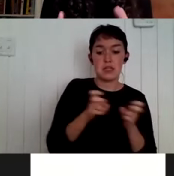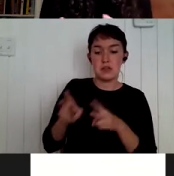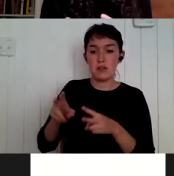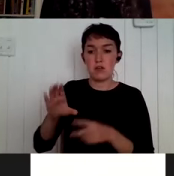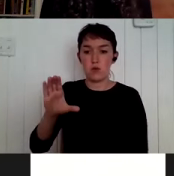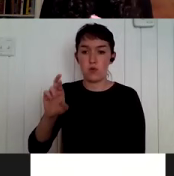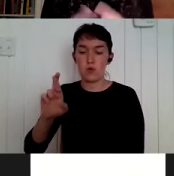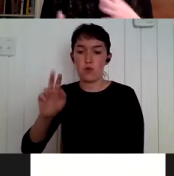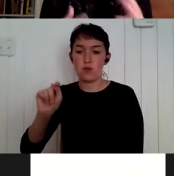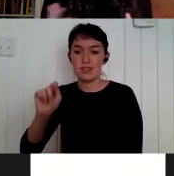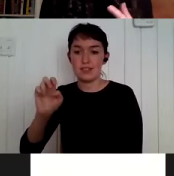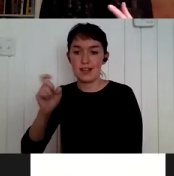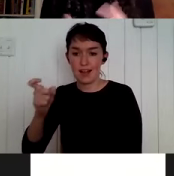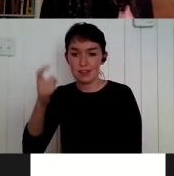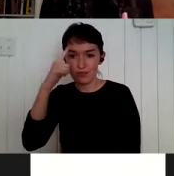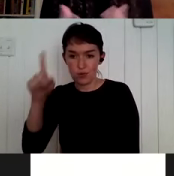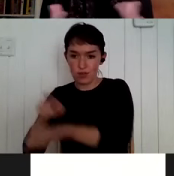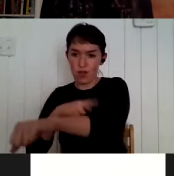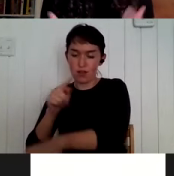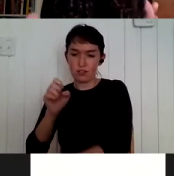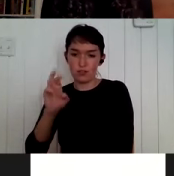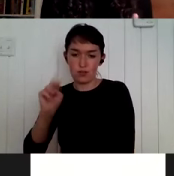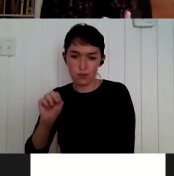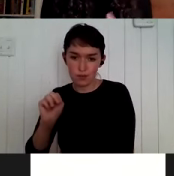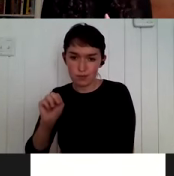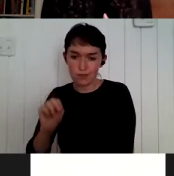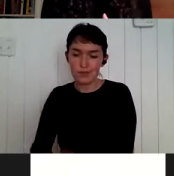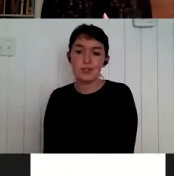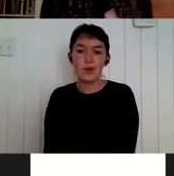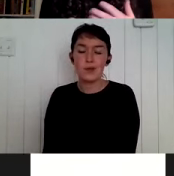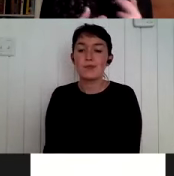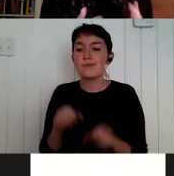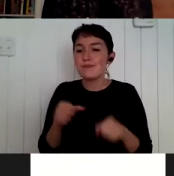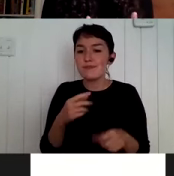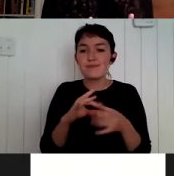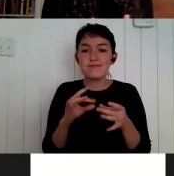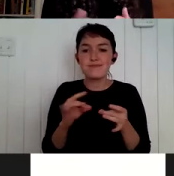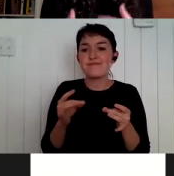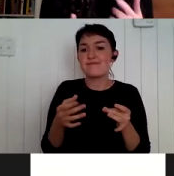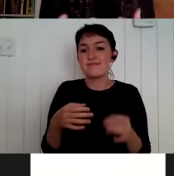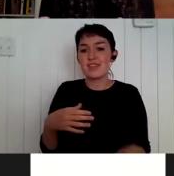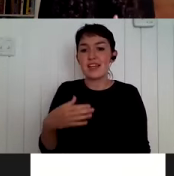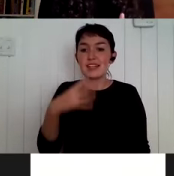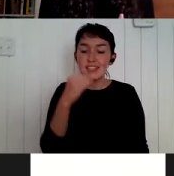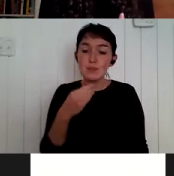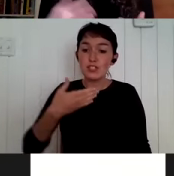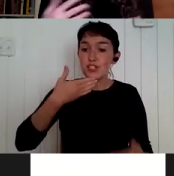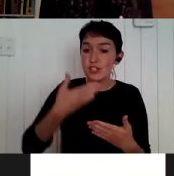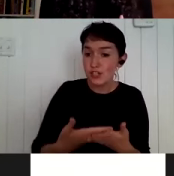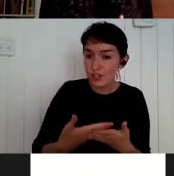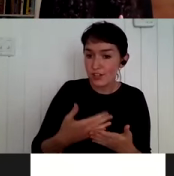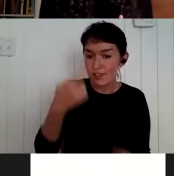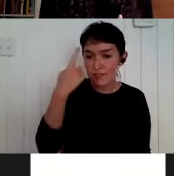relationship that suggests that beyond just saying that sleep is good in general for memory, that brain activity is actively coordinating